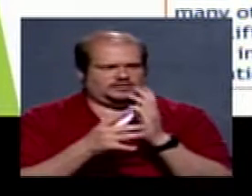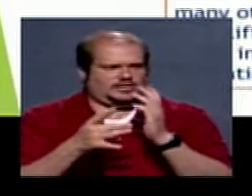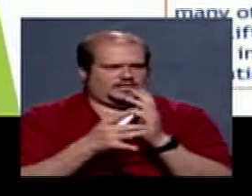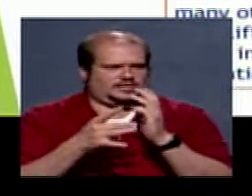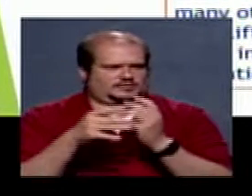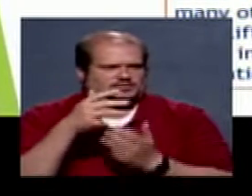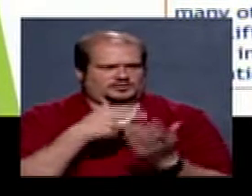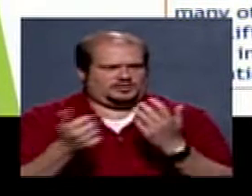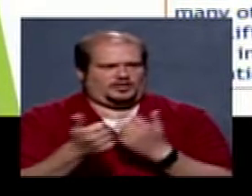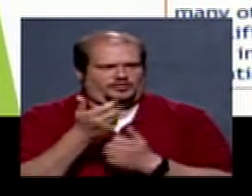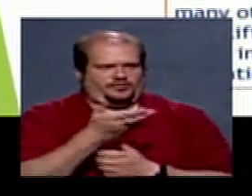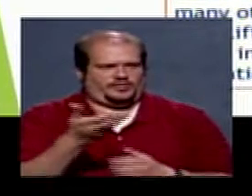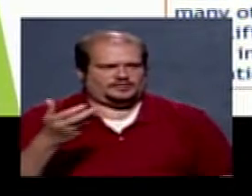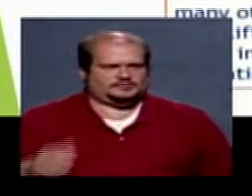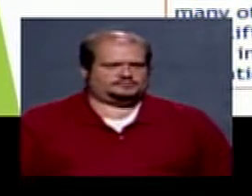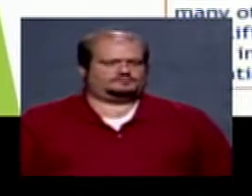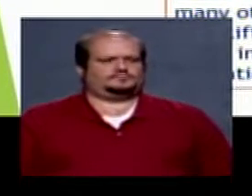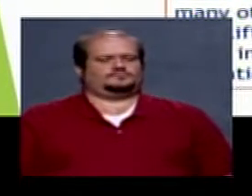technology, among other things.